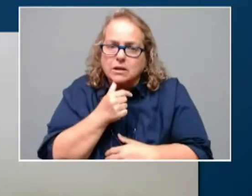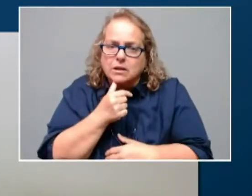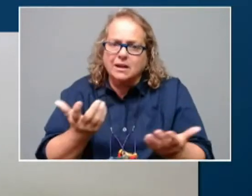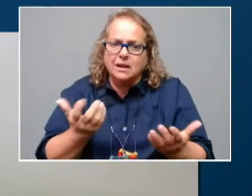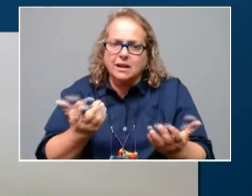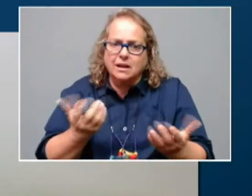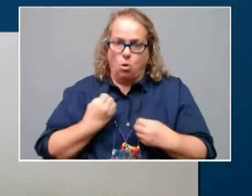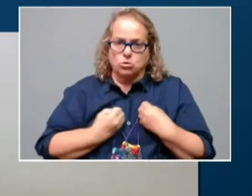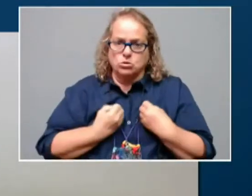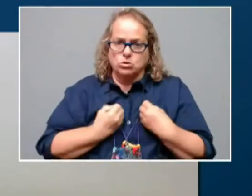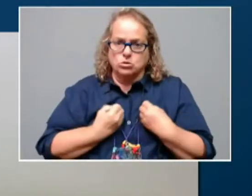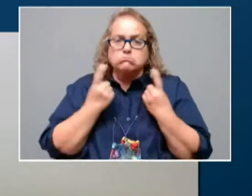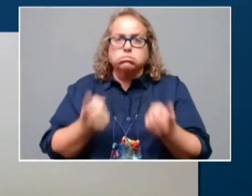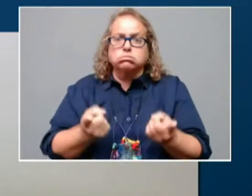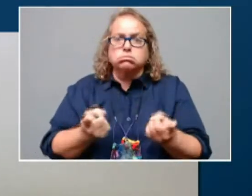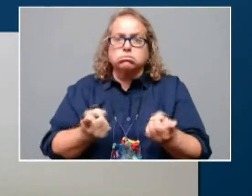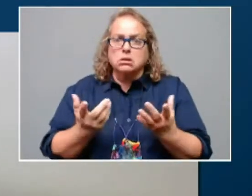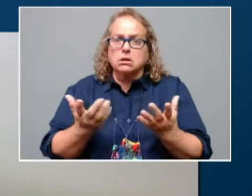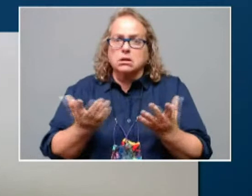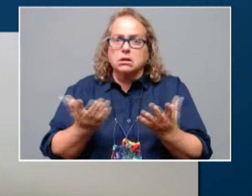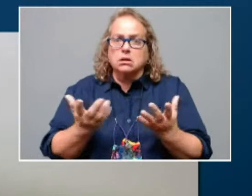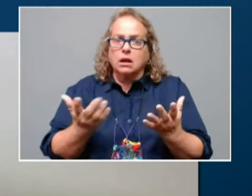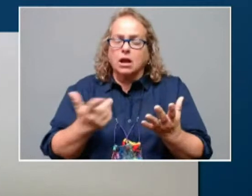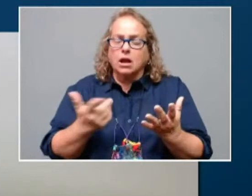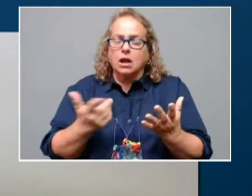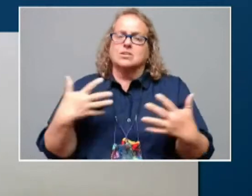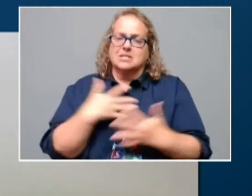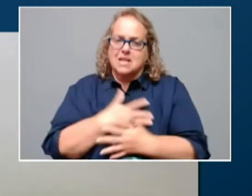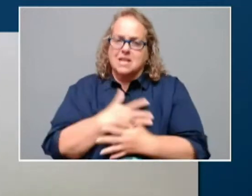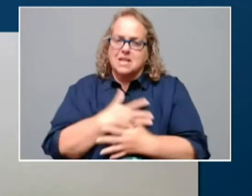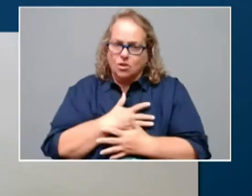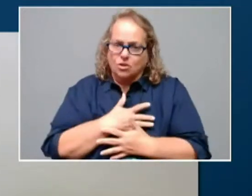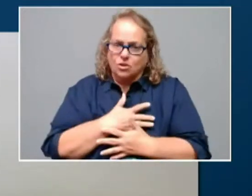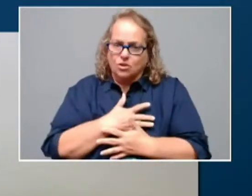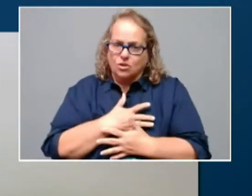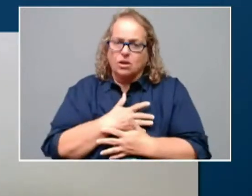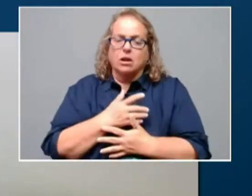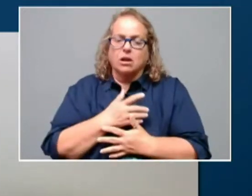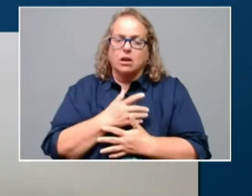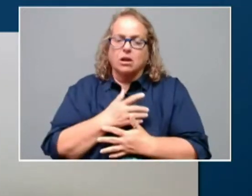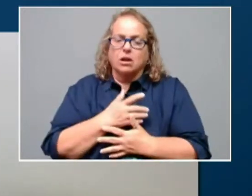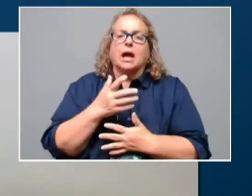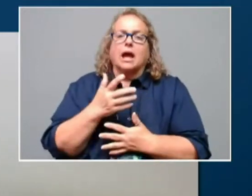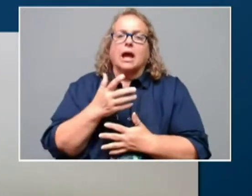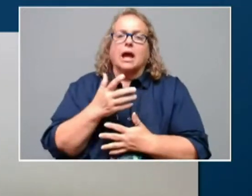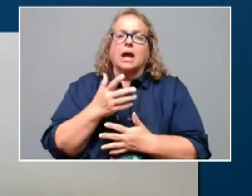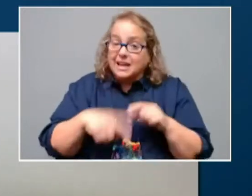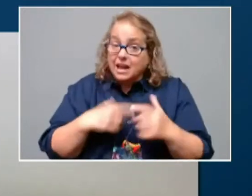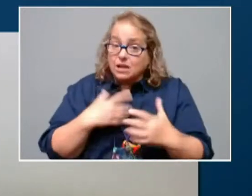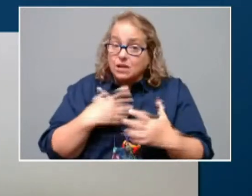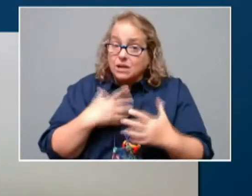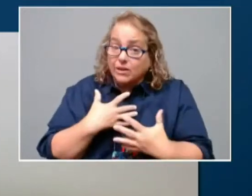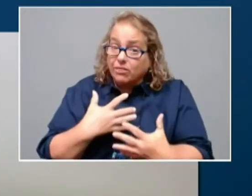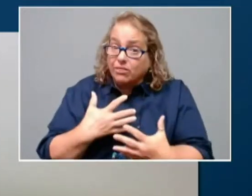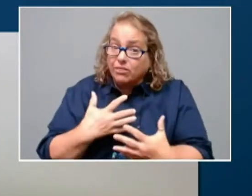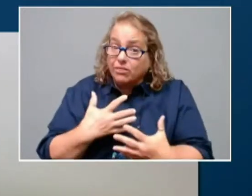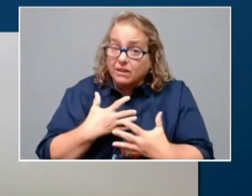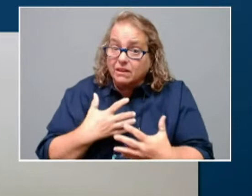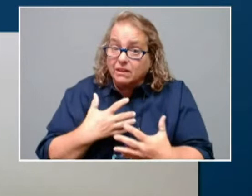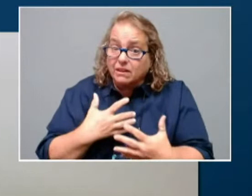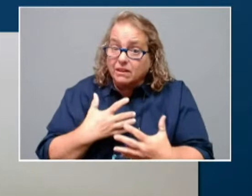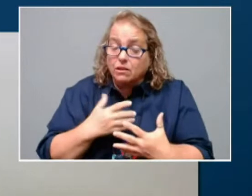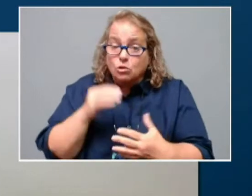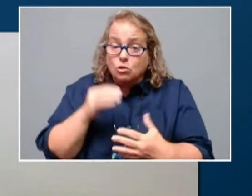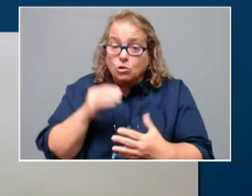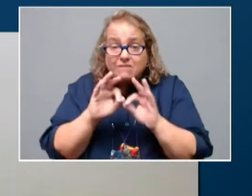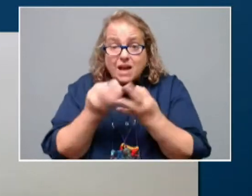of them. But they're scared and they're trying to mask what's going on because they just can't breathe. We put on their families on FaceTime. We let them